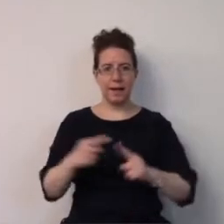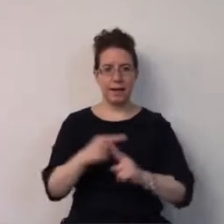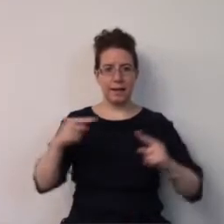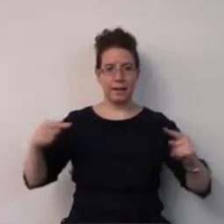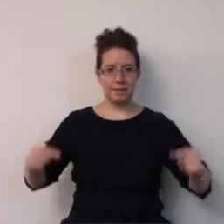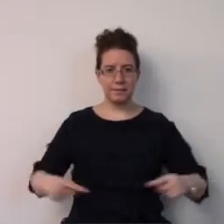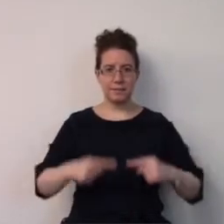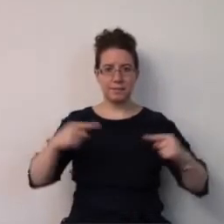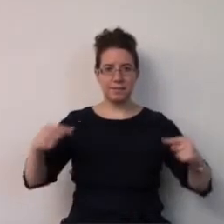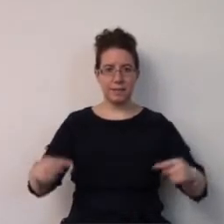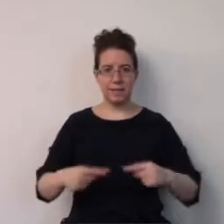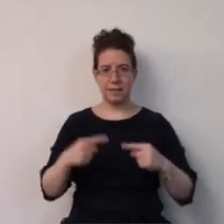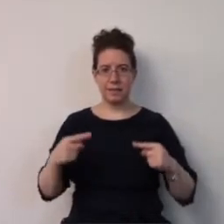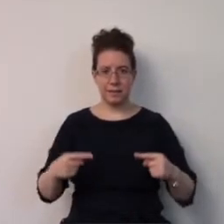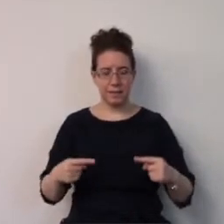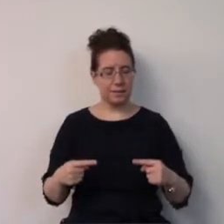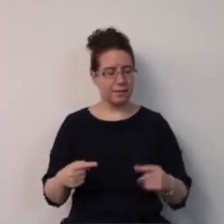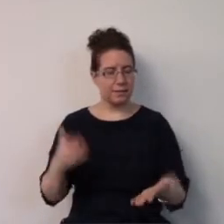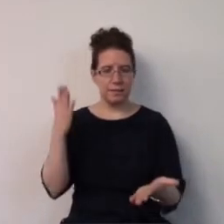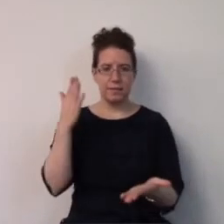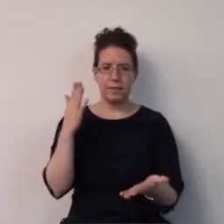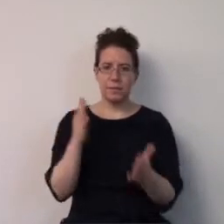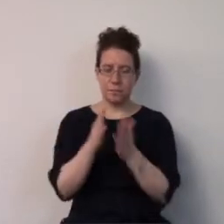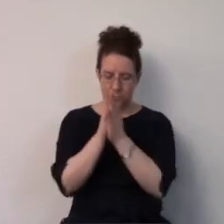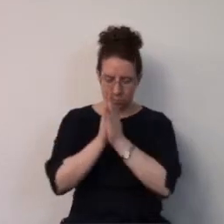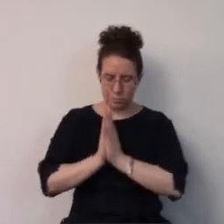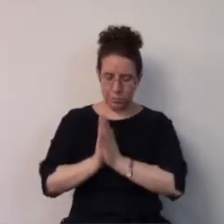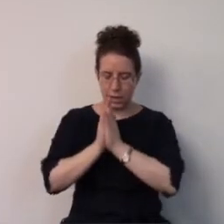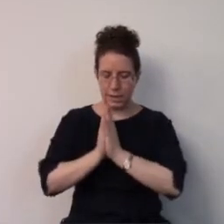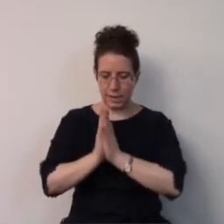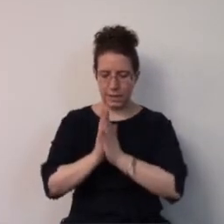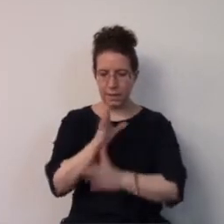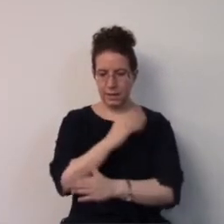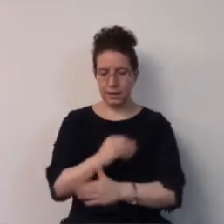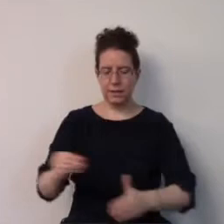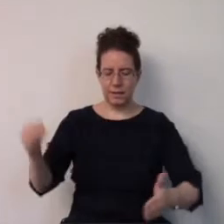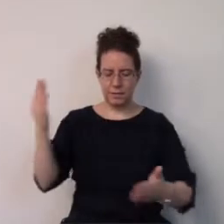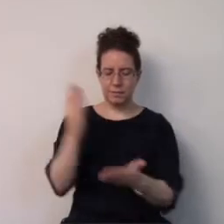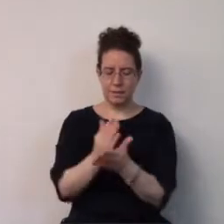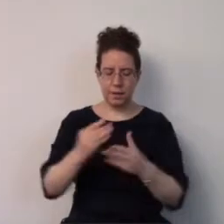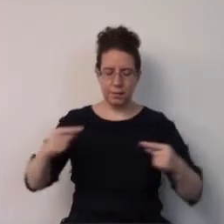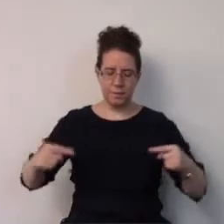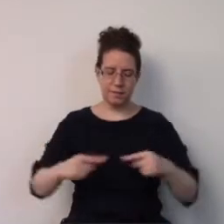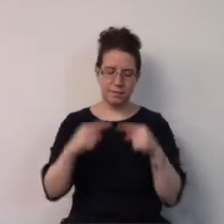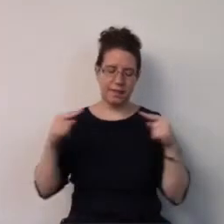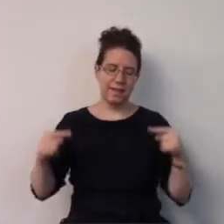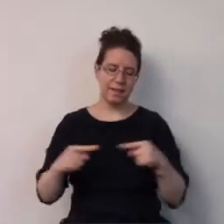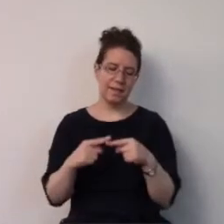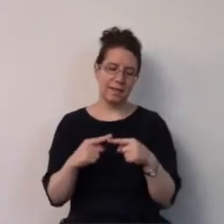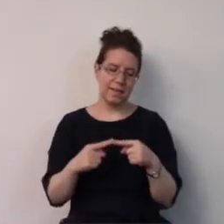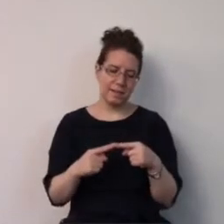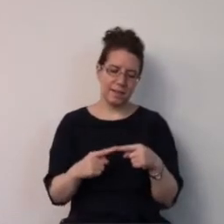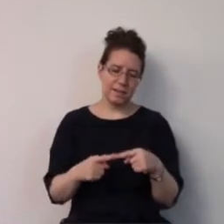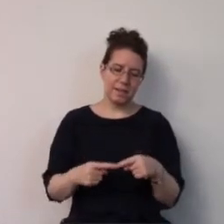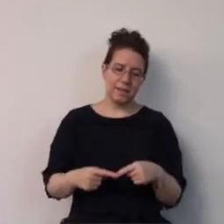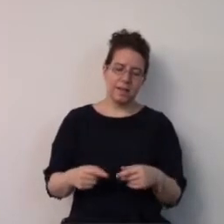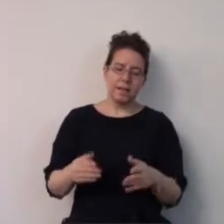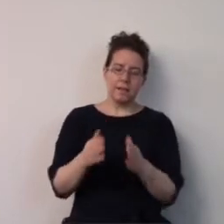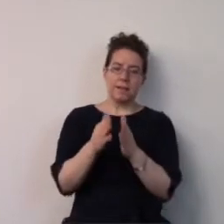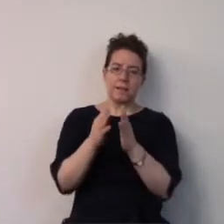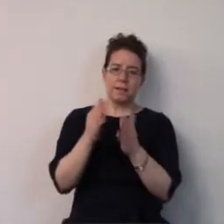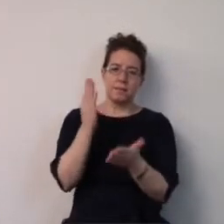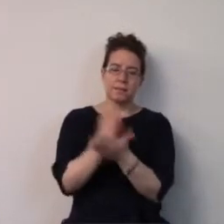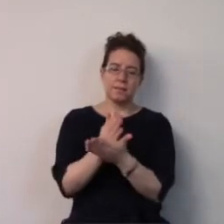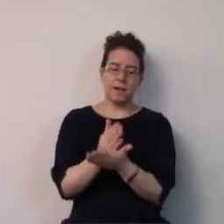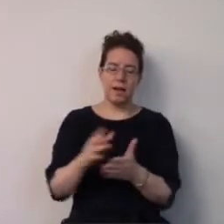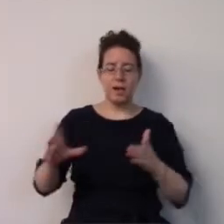Hallelujah. I'm speaking the truth in love today. Yes. I'm speaking the truth. I want to edify. I want to build you up